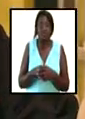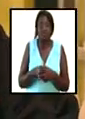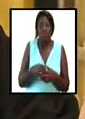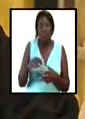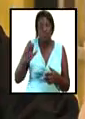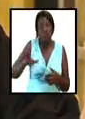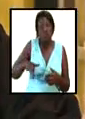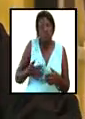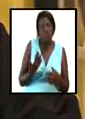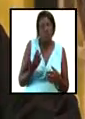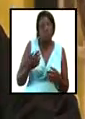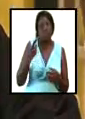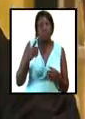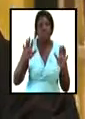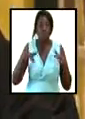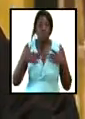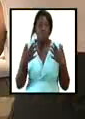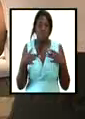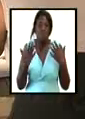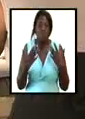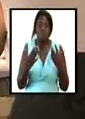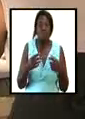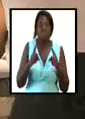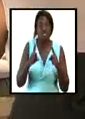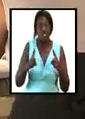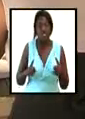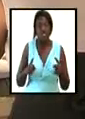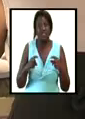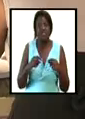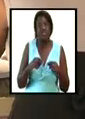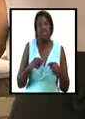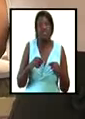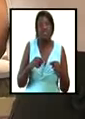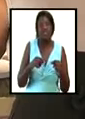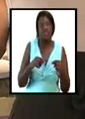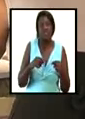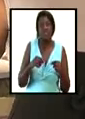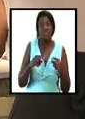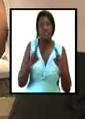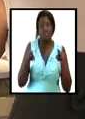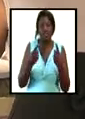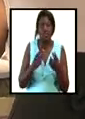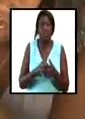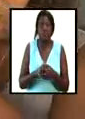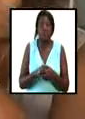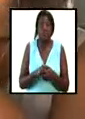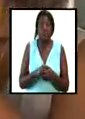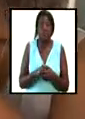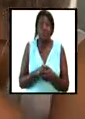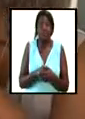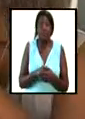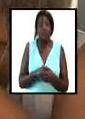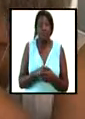really wish I could, but you're playing with fire. Where have you ever heard anything good coming from a relationship like